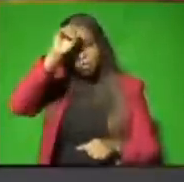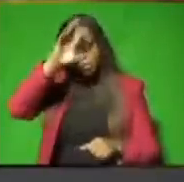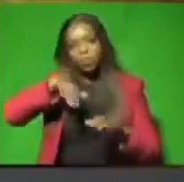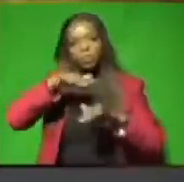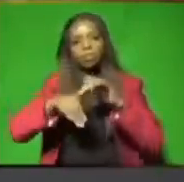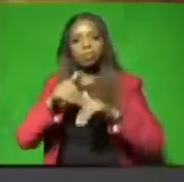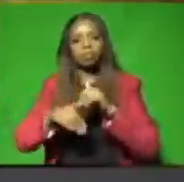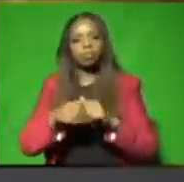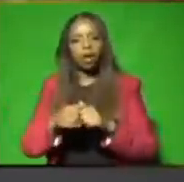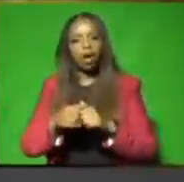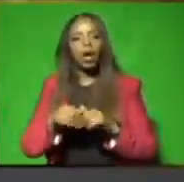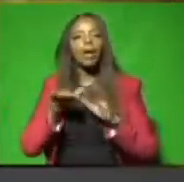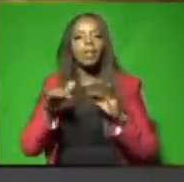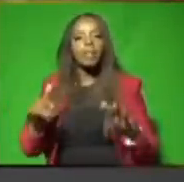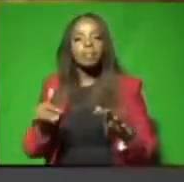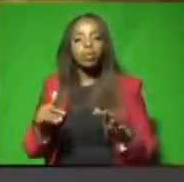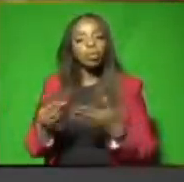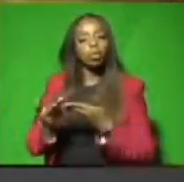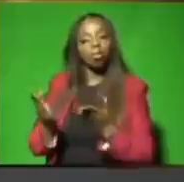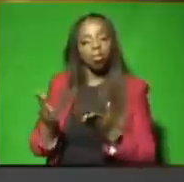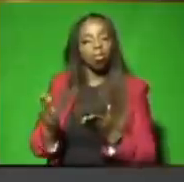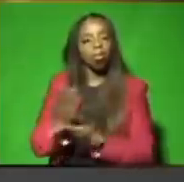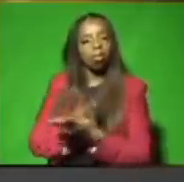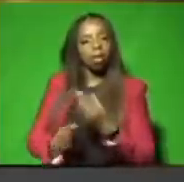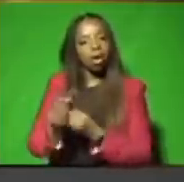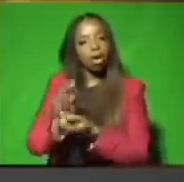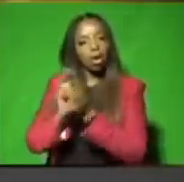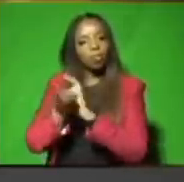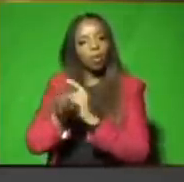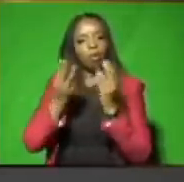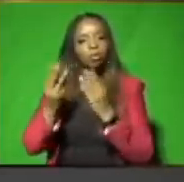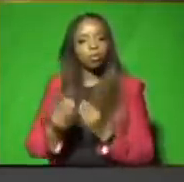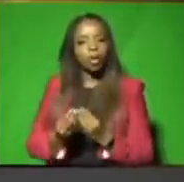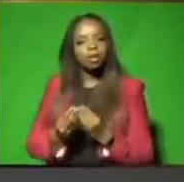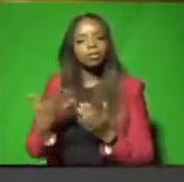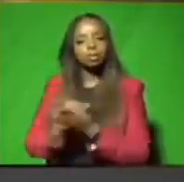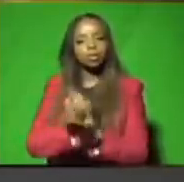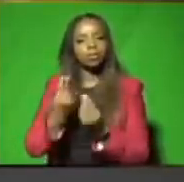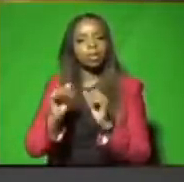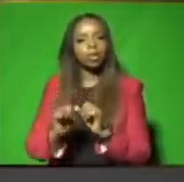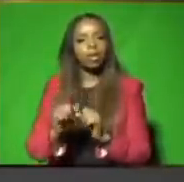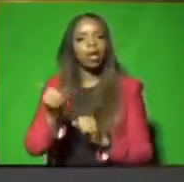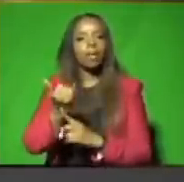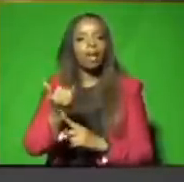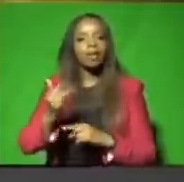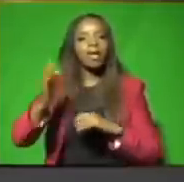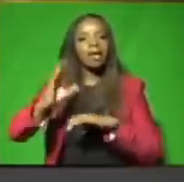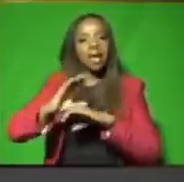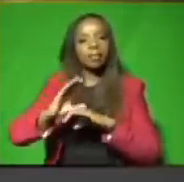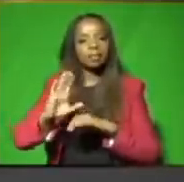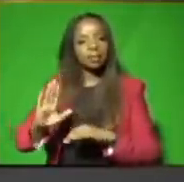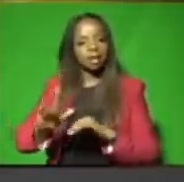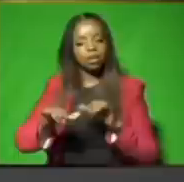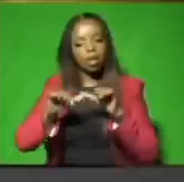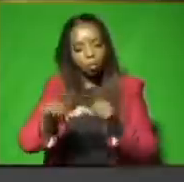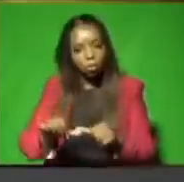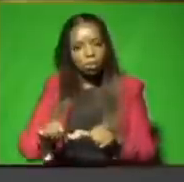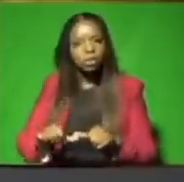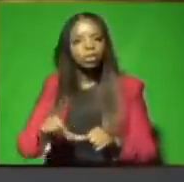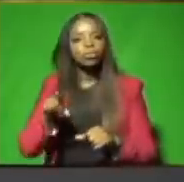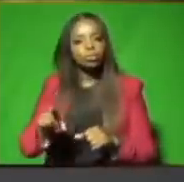sharks, and with the biggest loan shark being Capitec. Mine workers continue to perish in